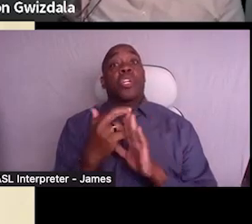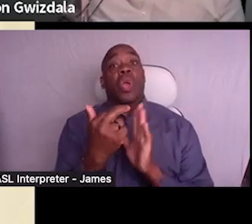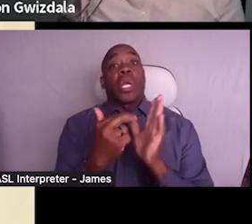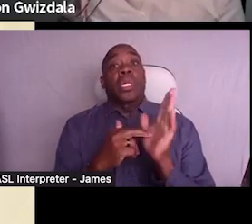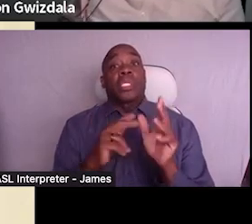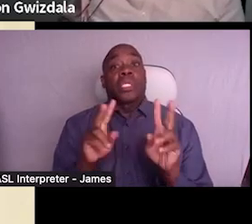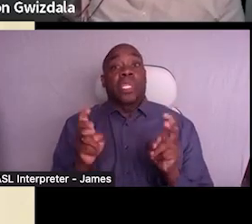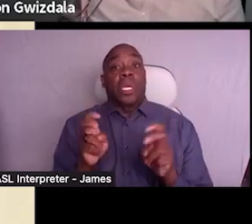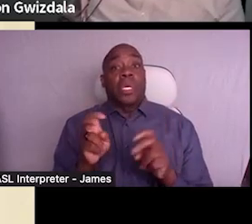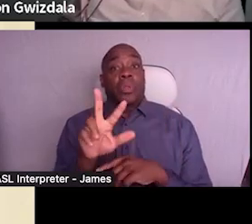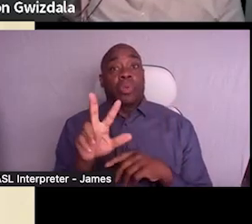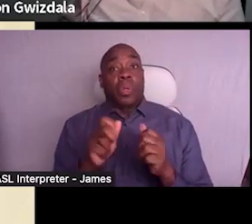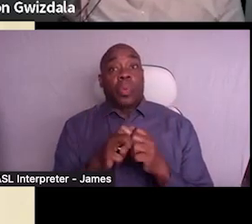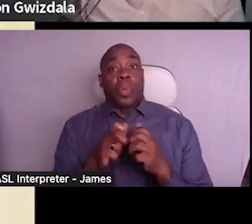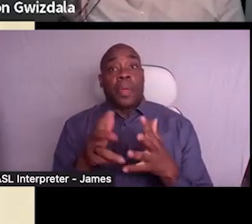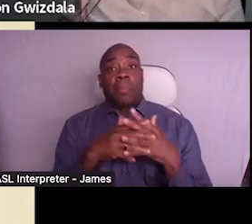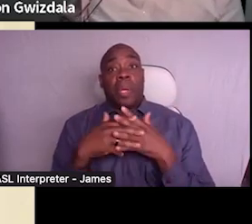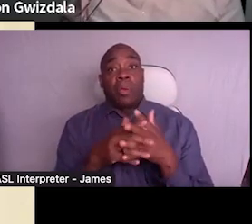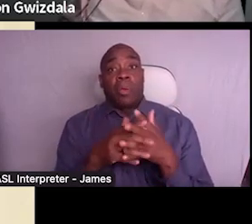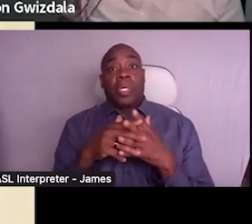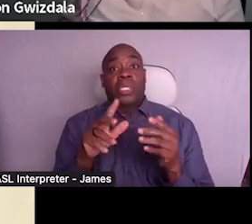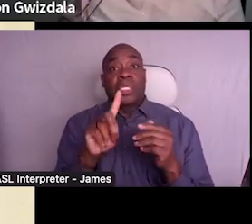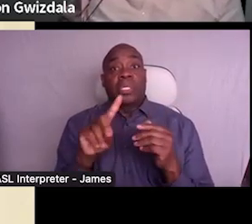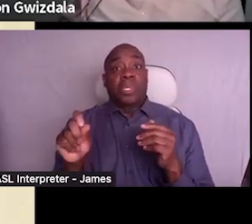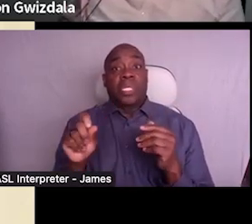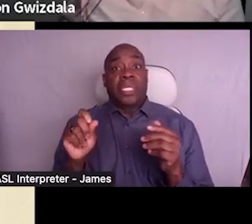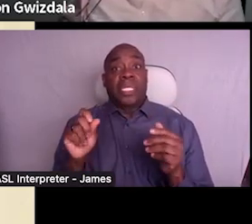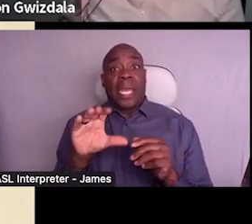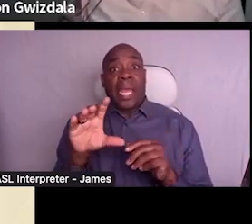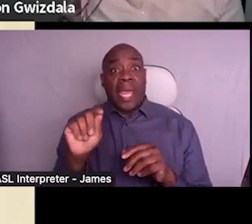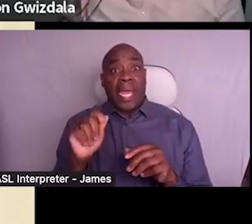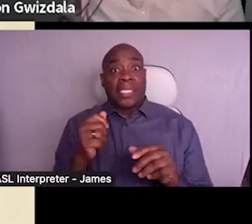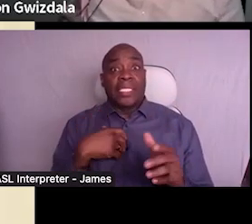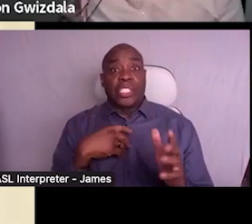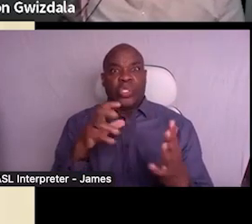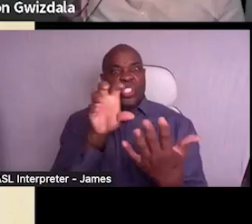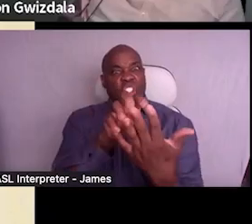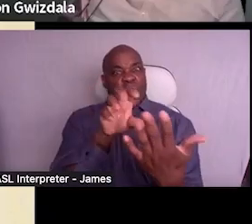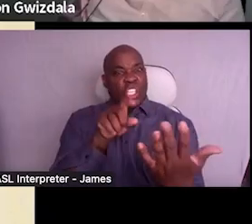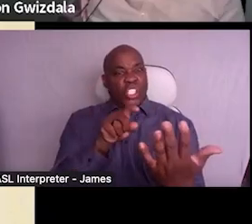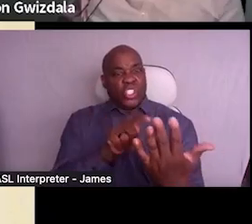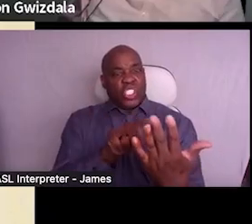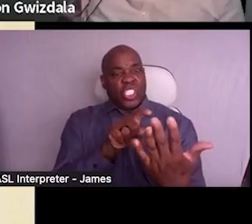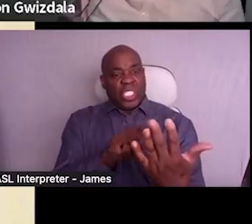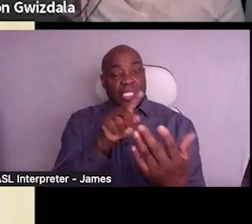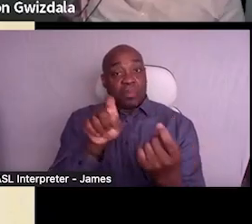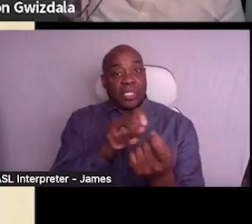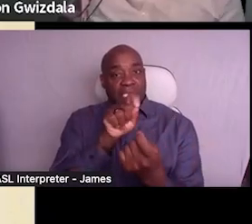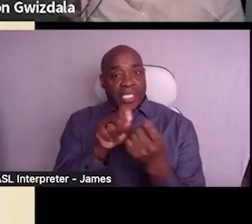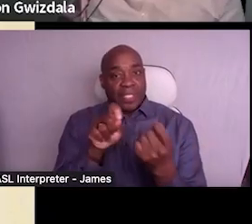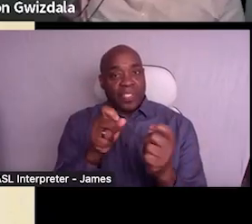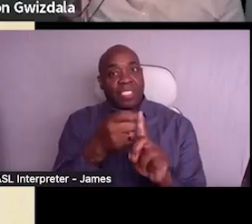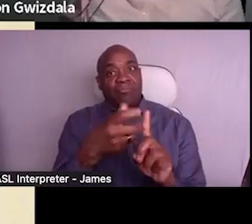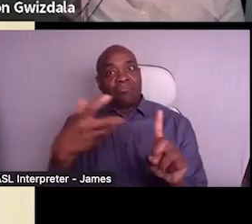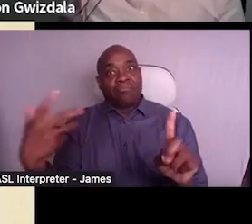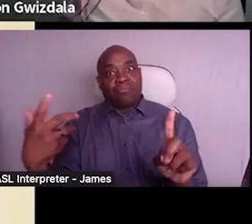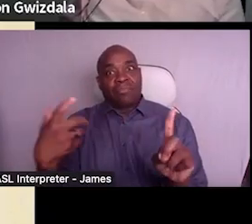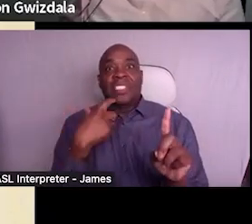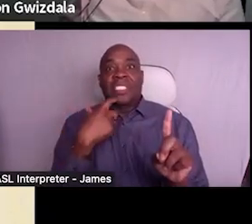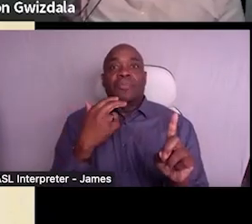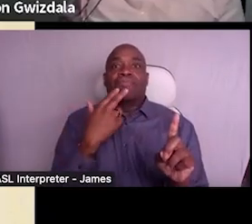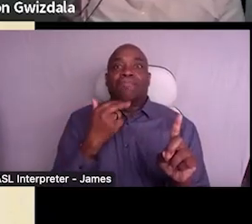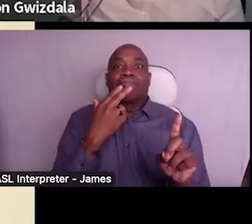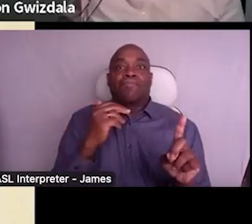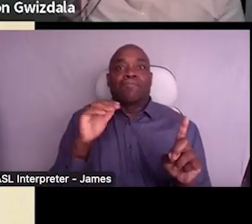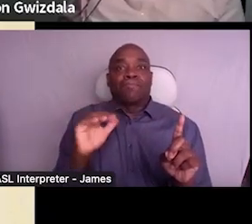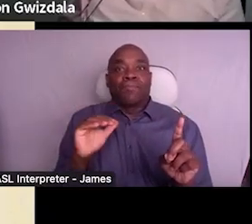of the Americans with Disabilities Act, there is a section that deals specifically with miniature horses. So